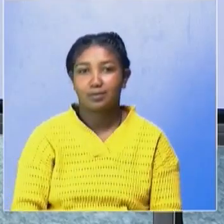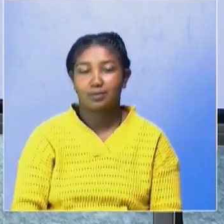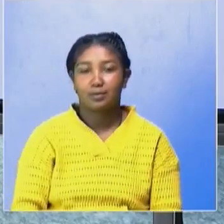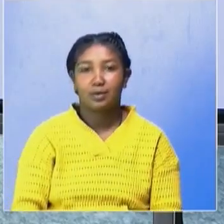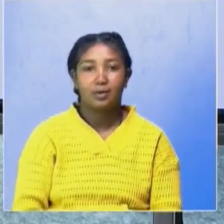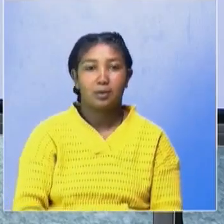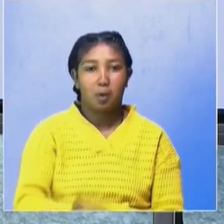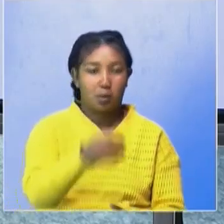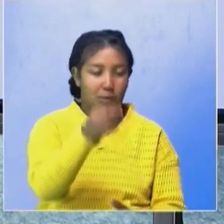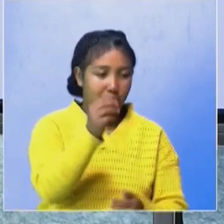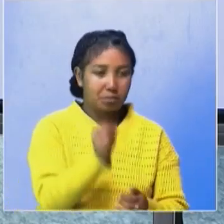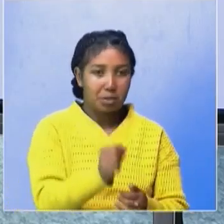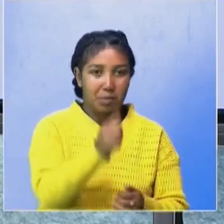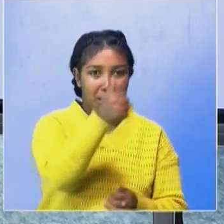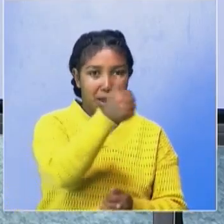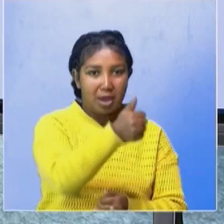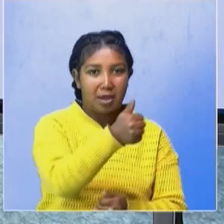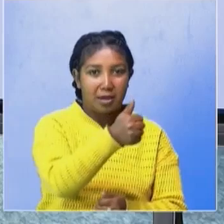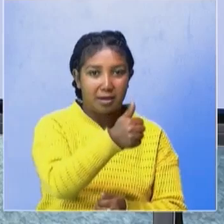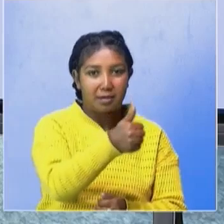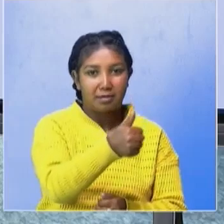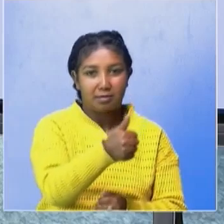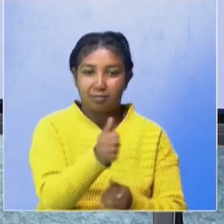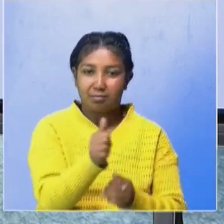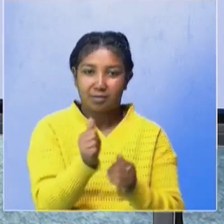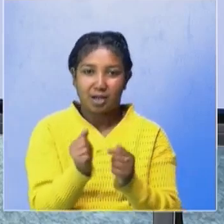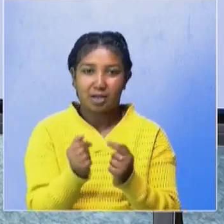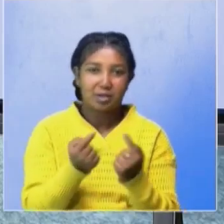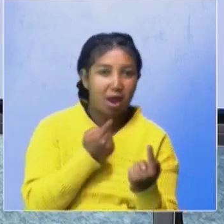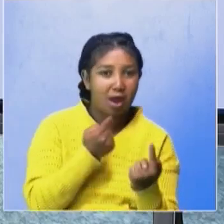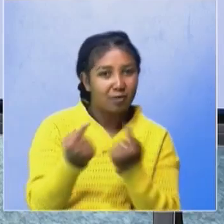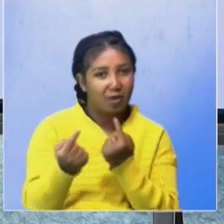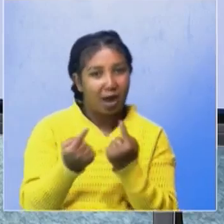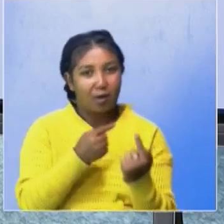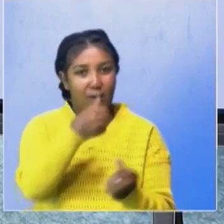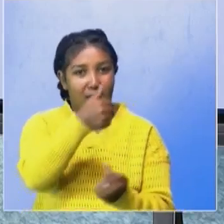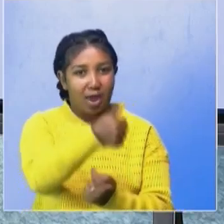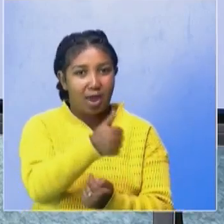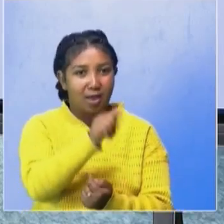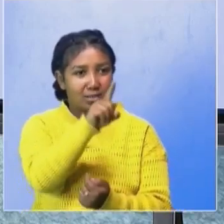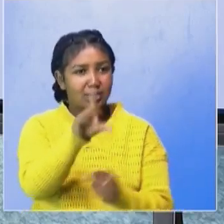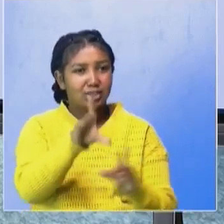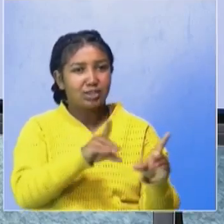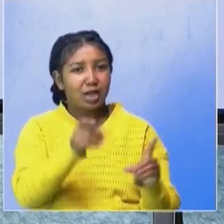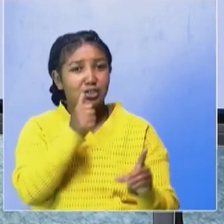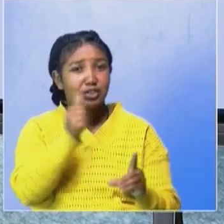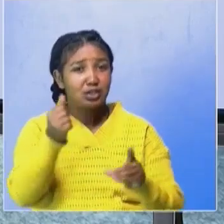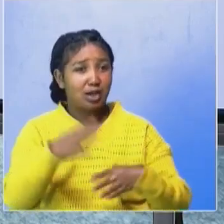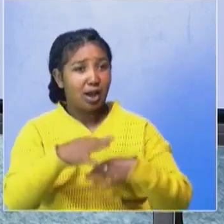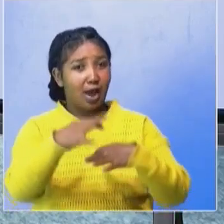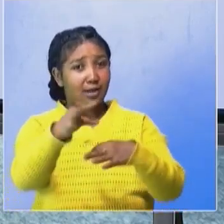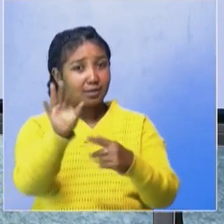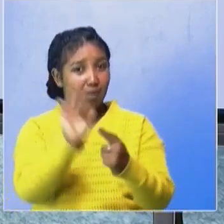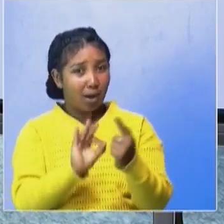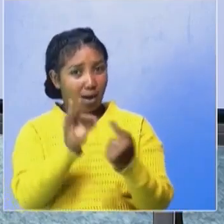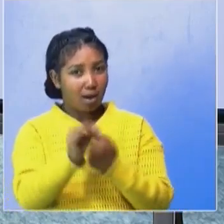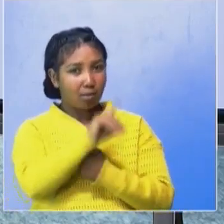Student A, if like let us make it a dialogue. Student A asks what? Does she like banana?